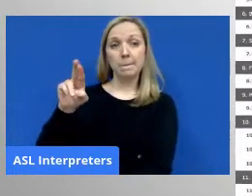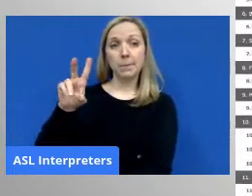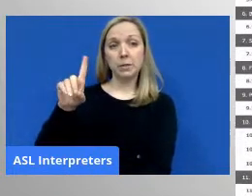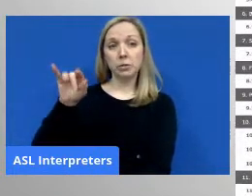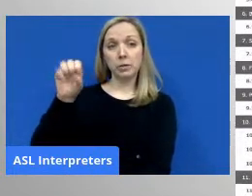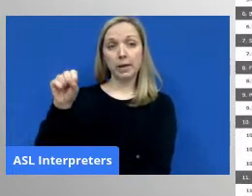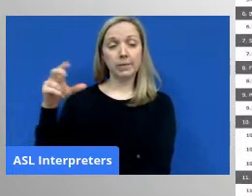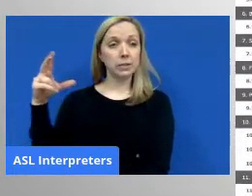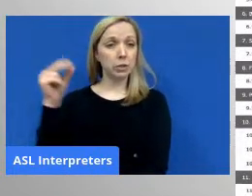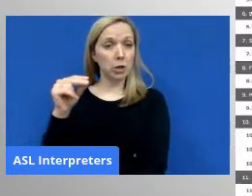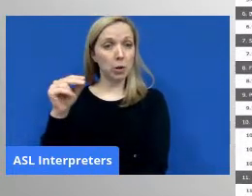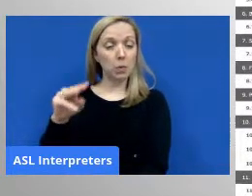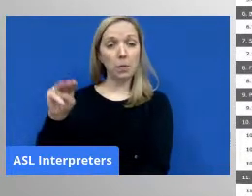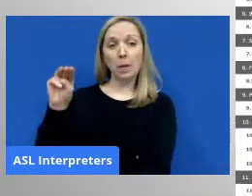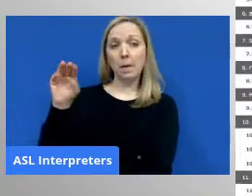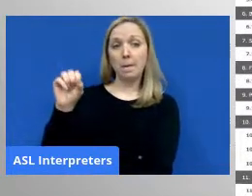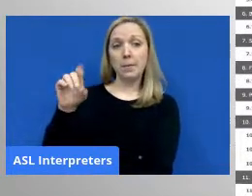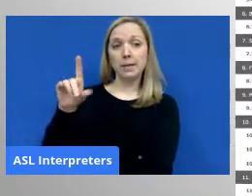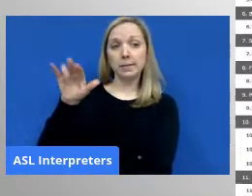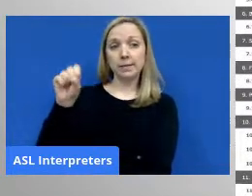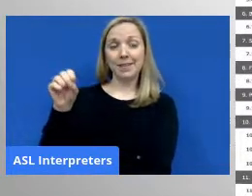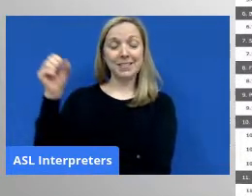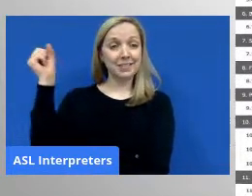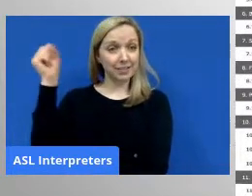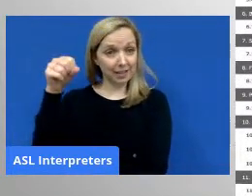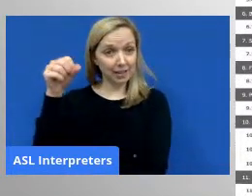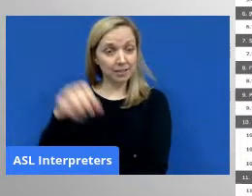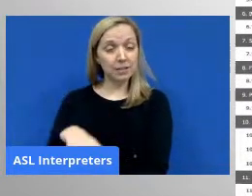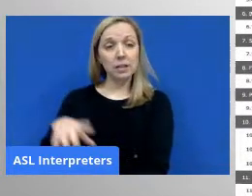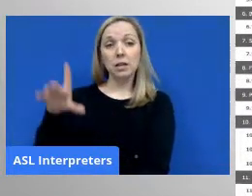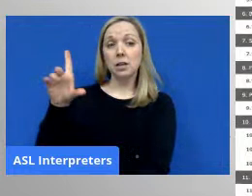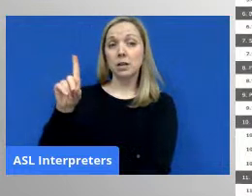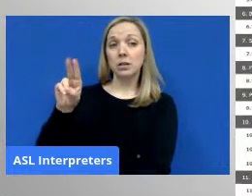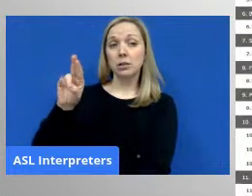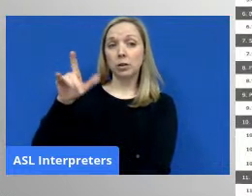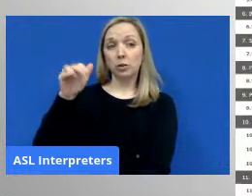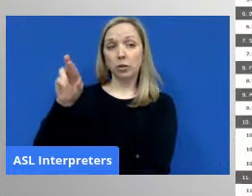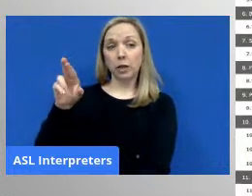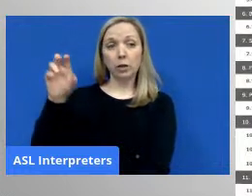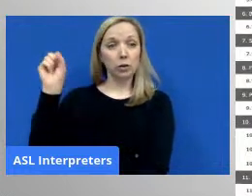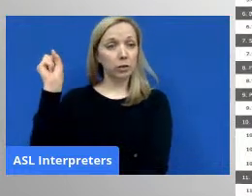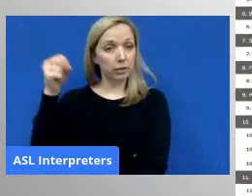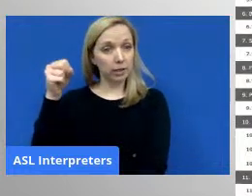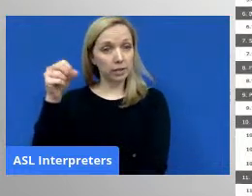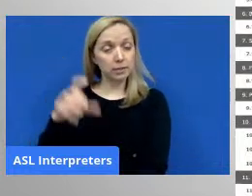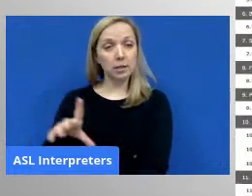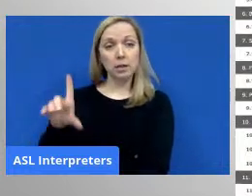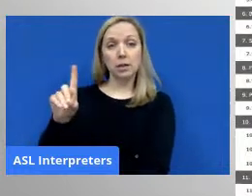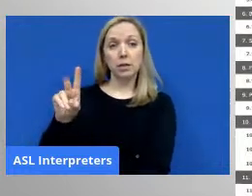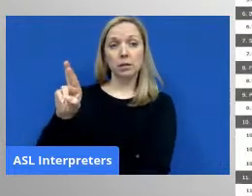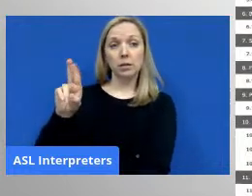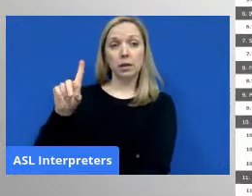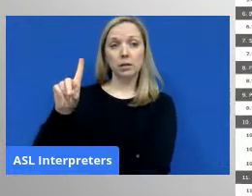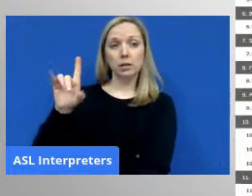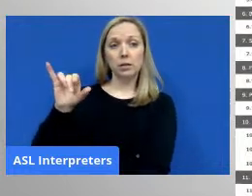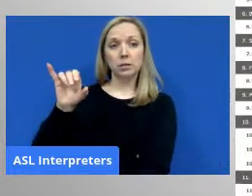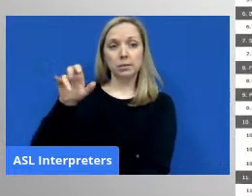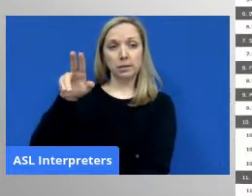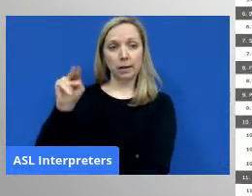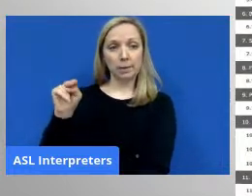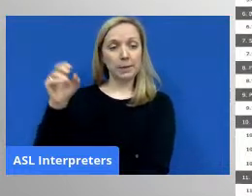Davis? Yes. Dr. Yeager? Yes. Dr. Dykeman?